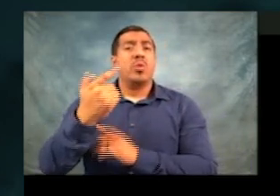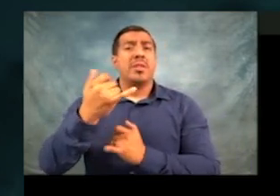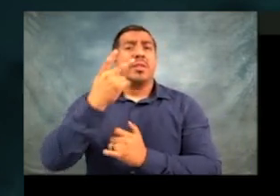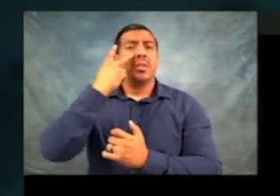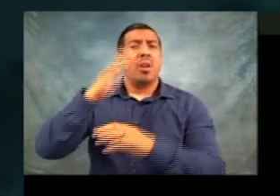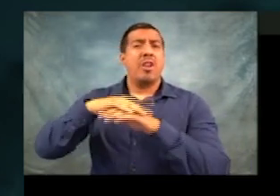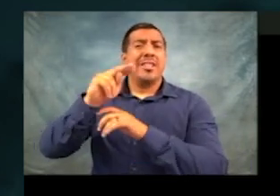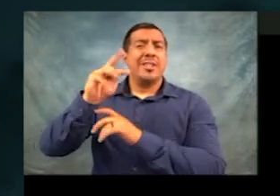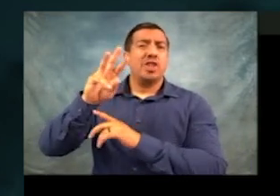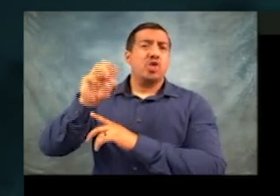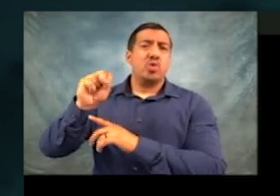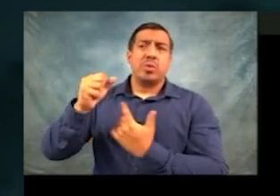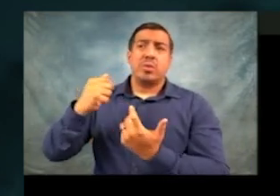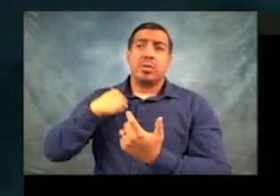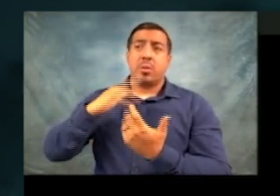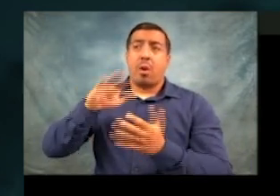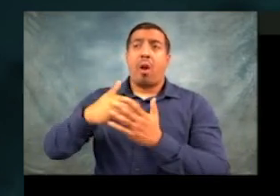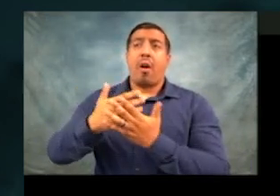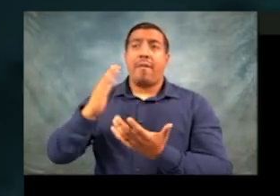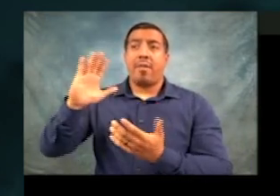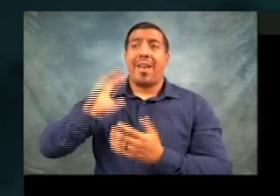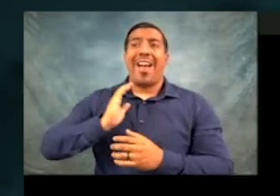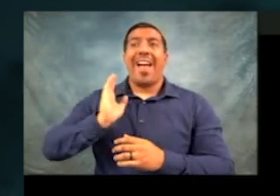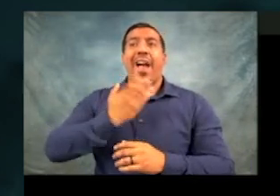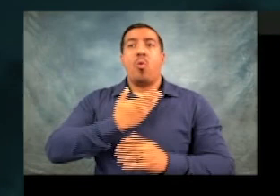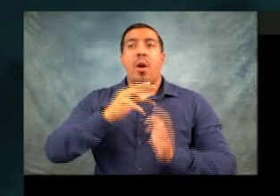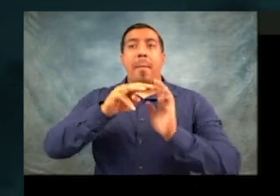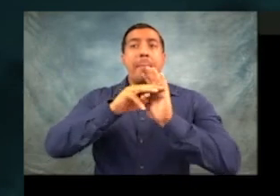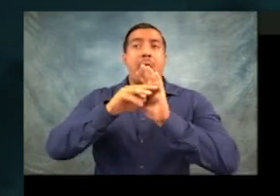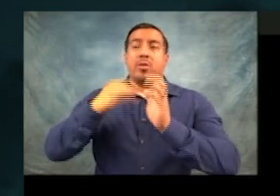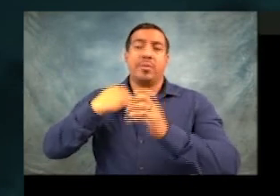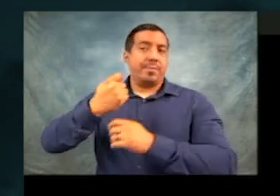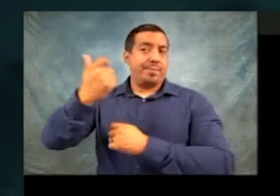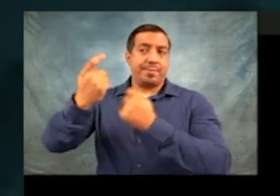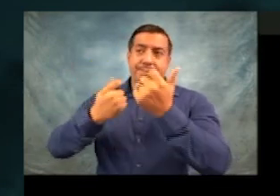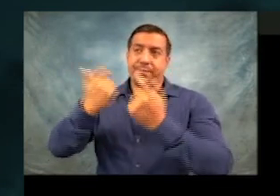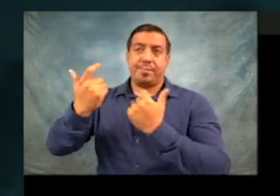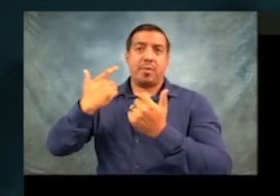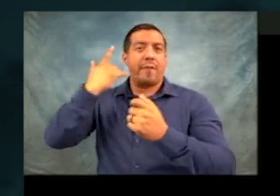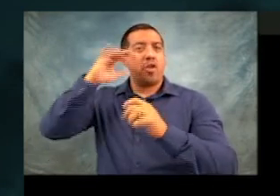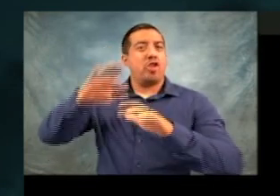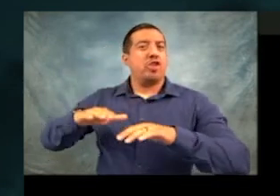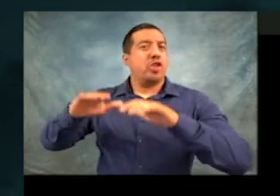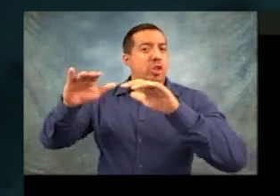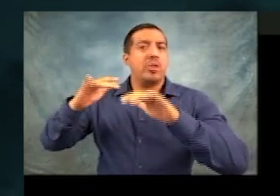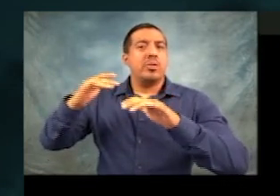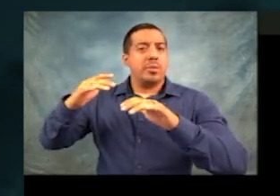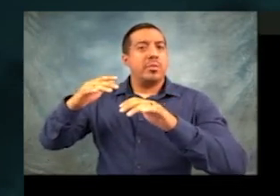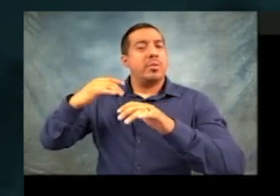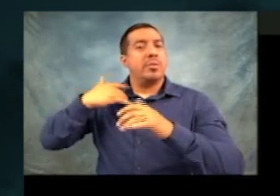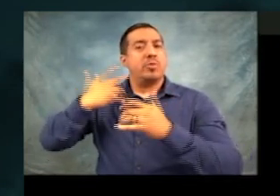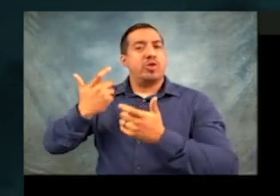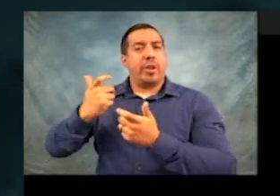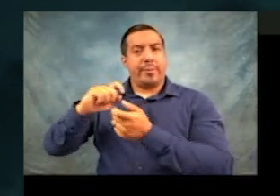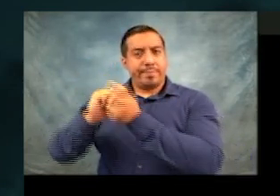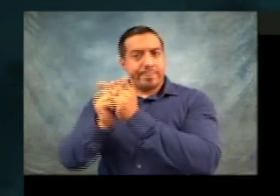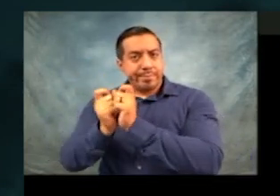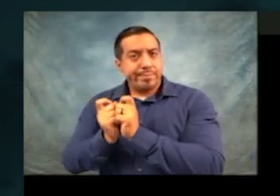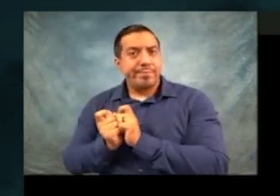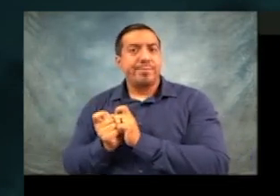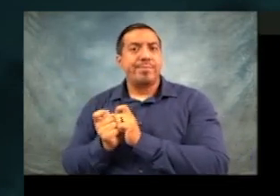headlines. Well, we've upgraded our storm surge models to do even better than we did last year. So we're going to try to do even